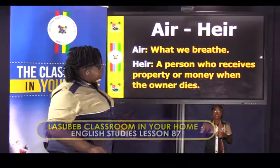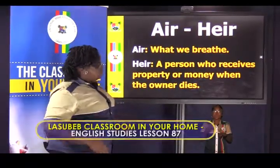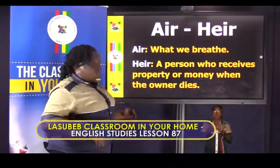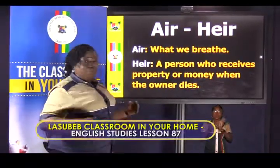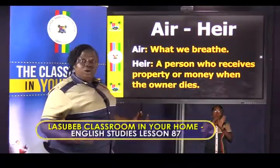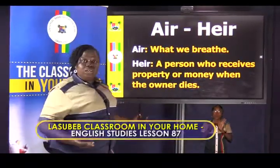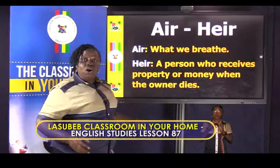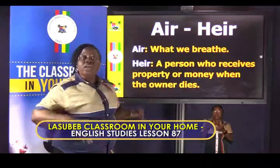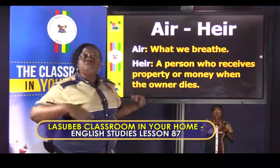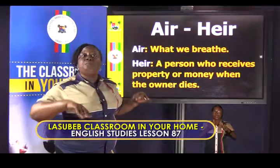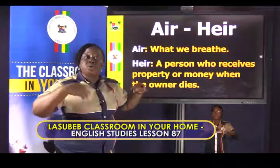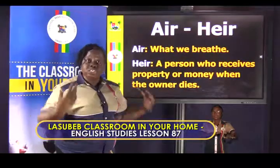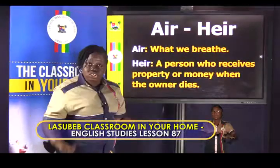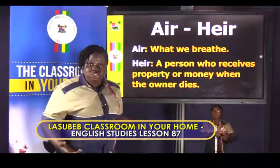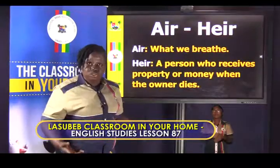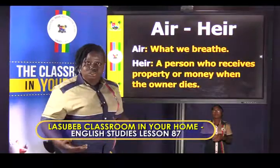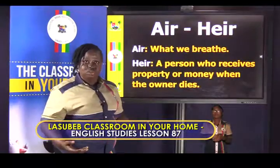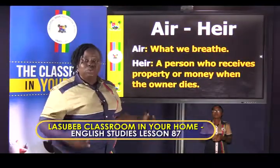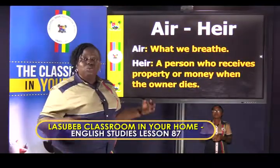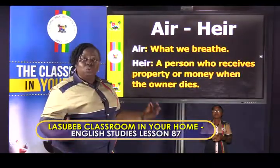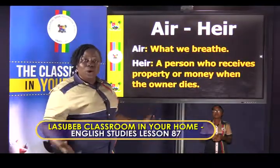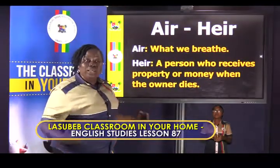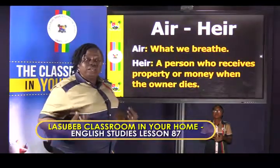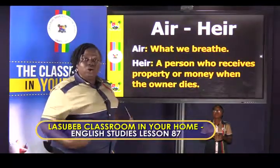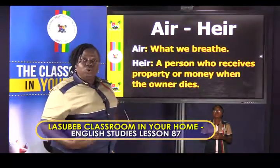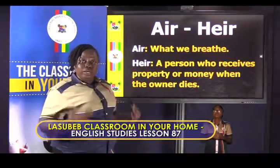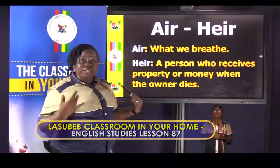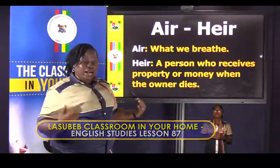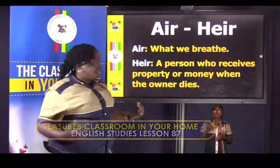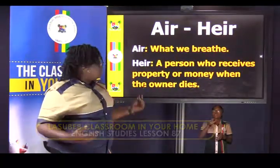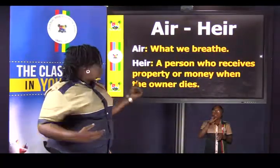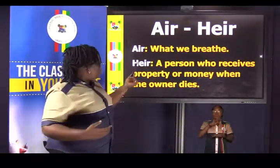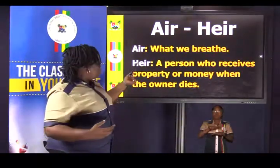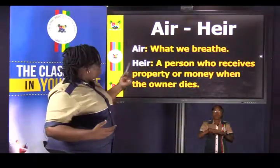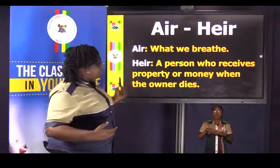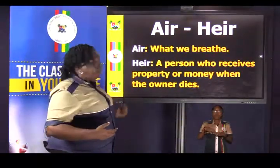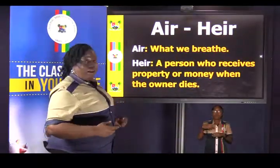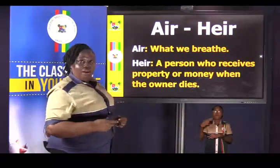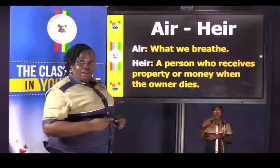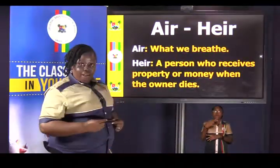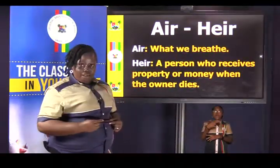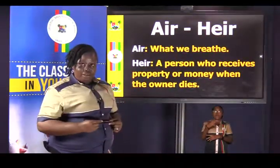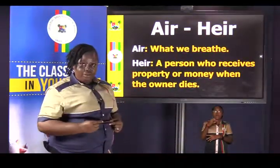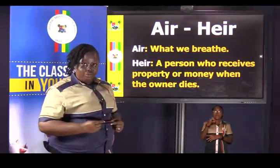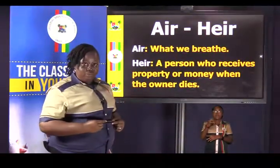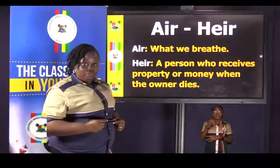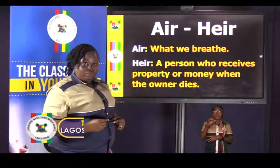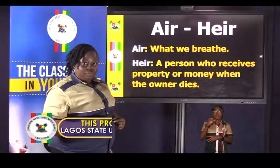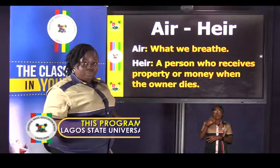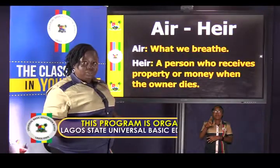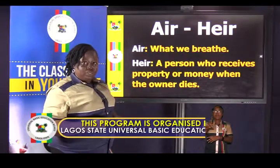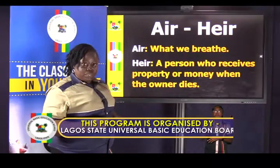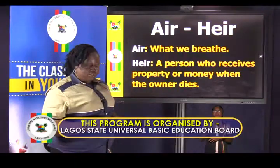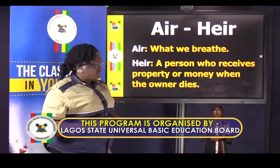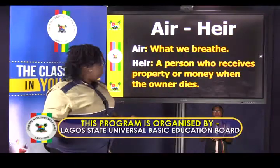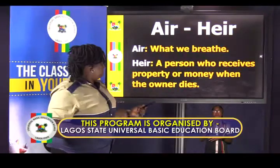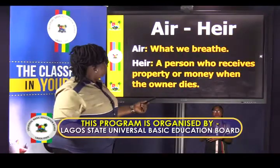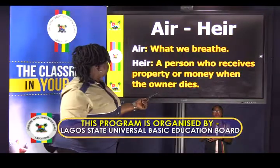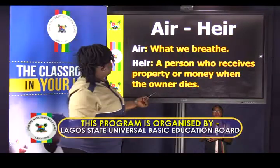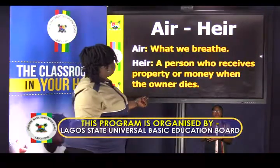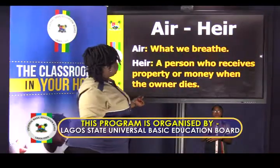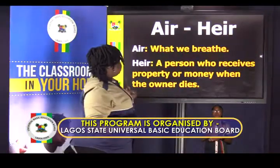property, money, or even position when the owner dies is called the heir.